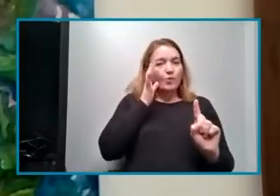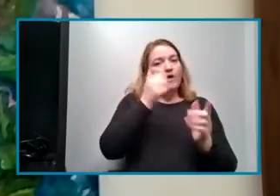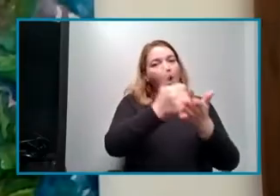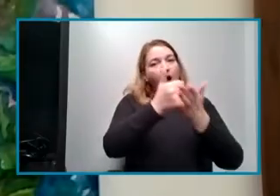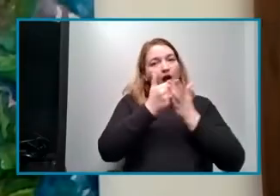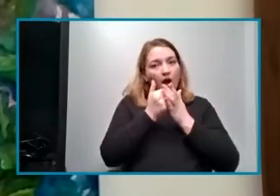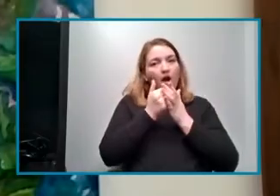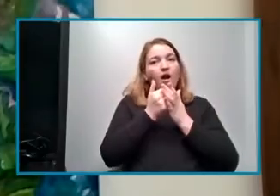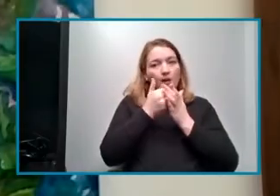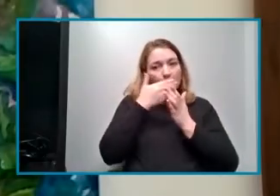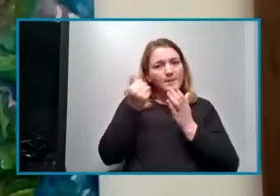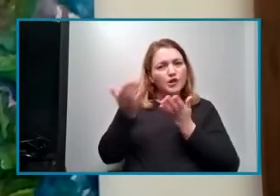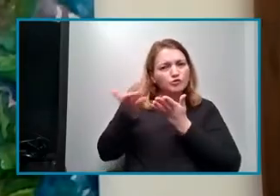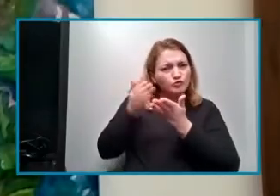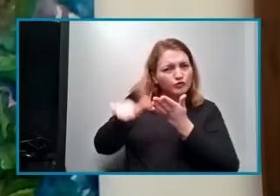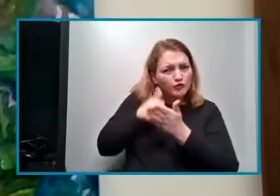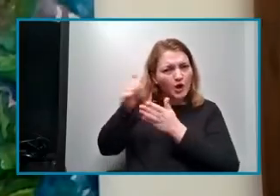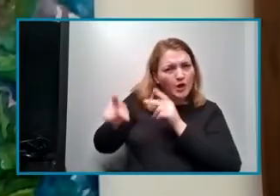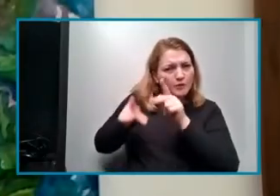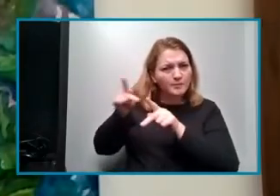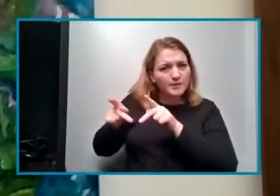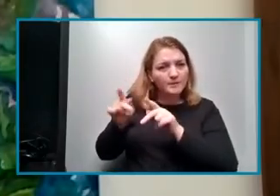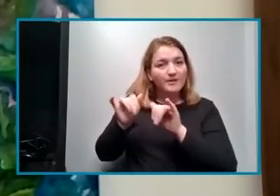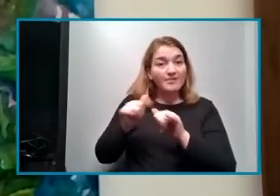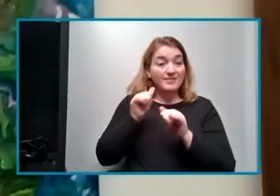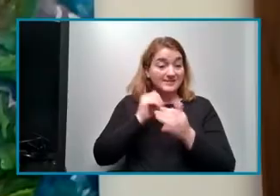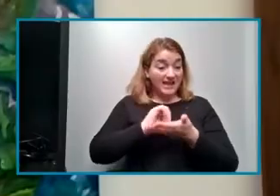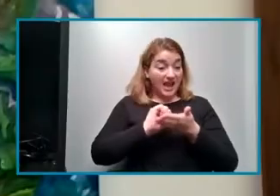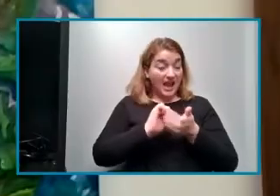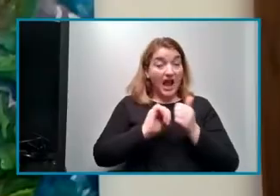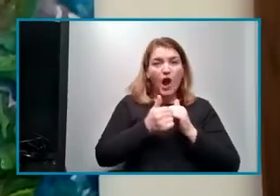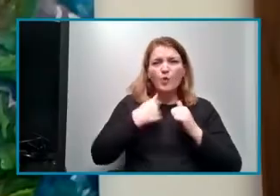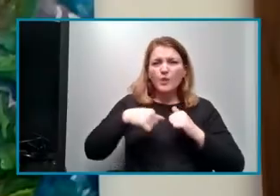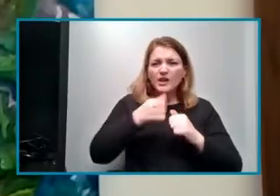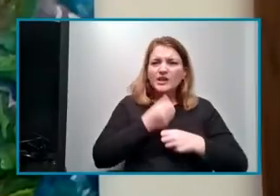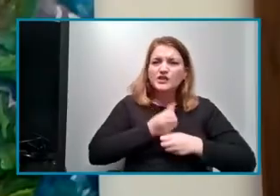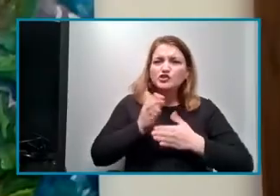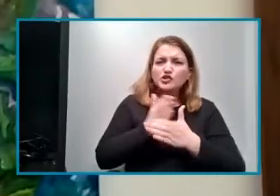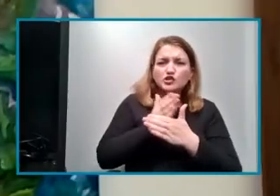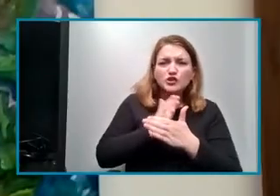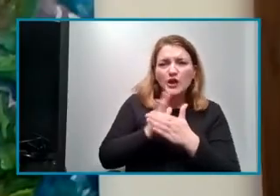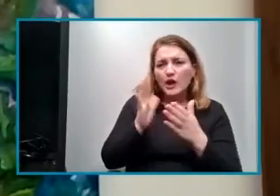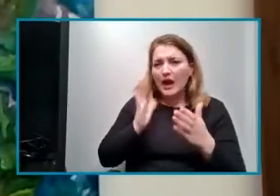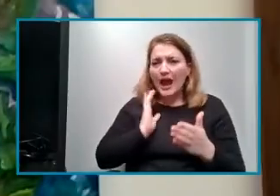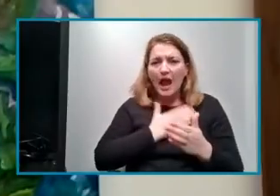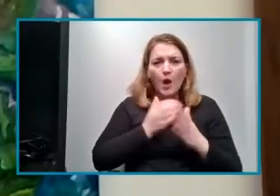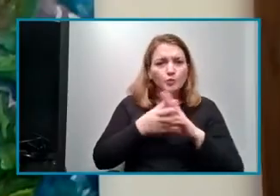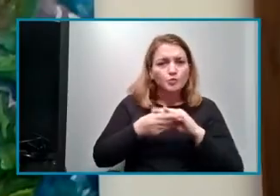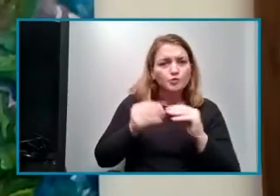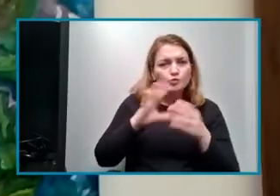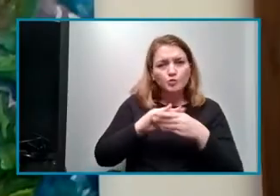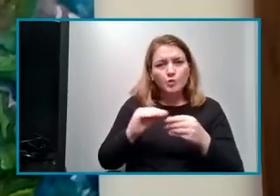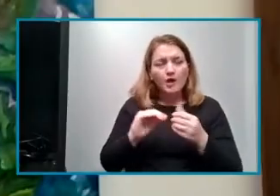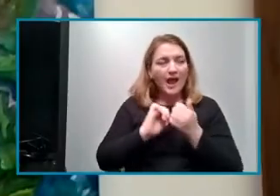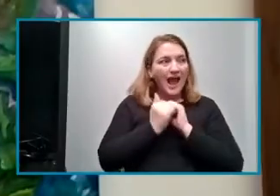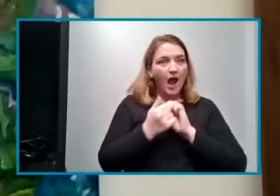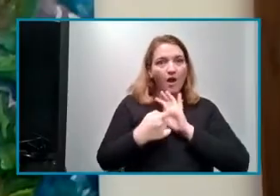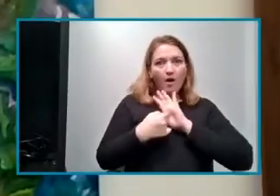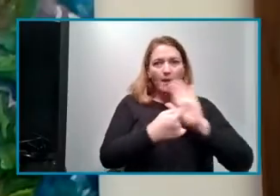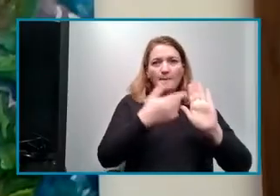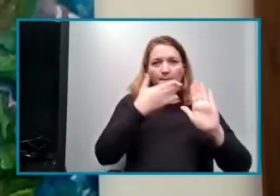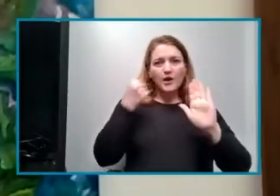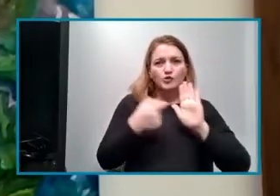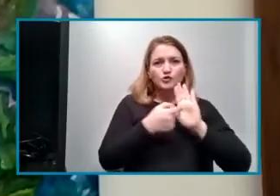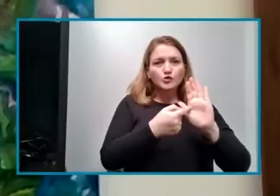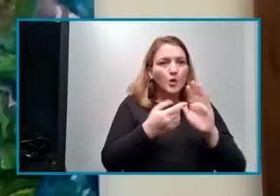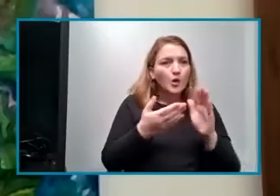their stories better. This is a tool that's going to help us tell our story better. We know we're making an impact, but how can we showcase that, for marketing stuff,